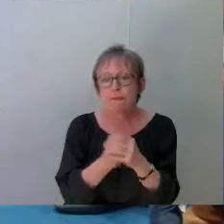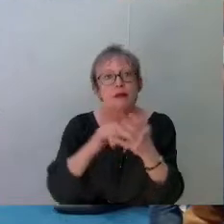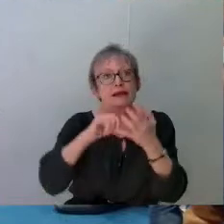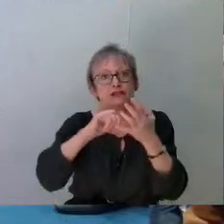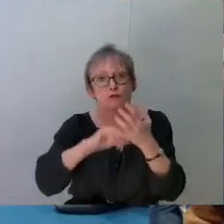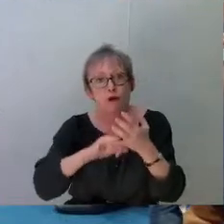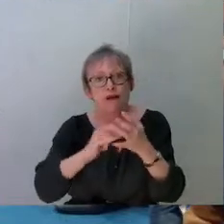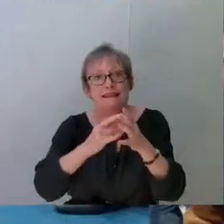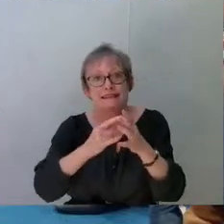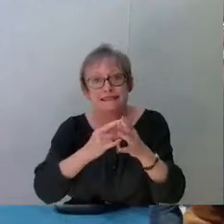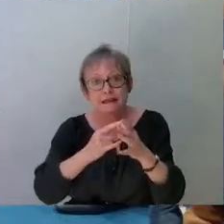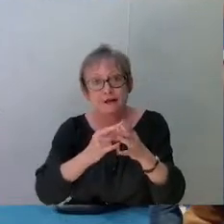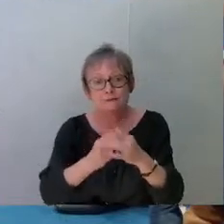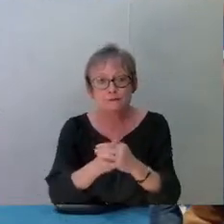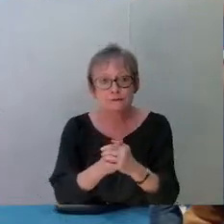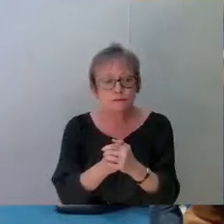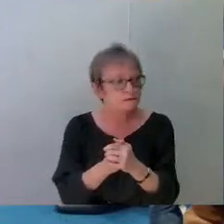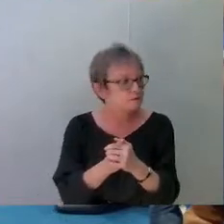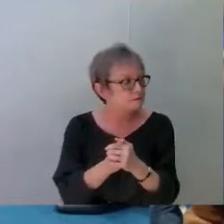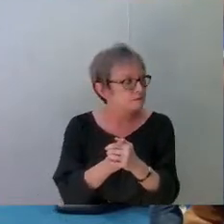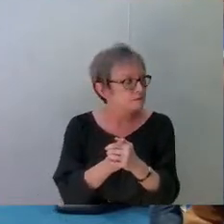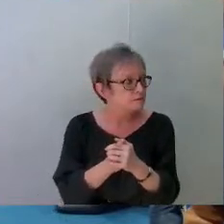Siobhan Adesida.